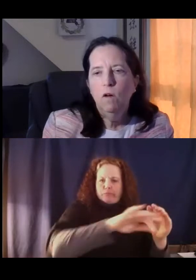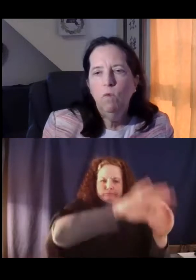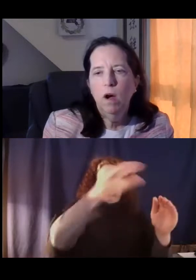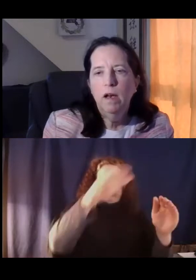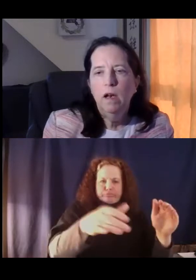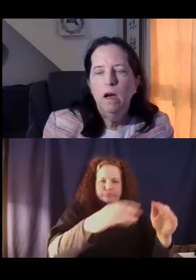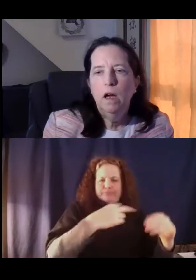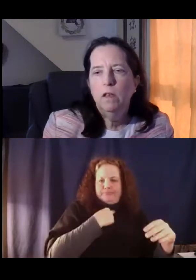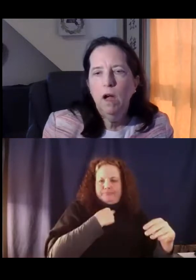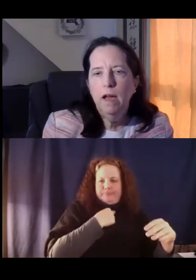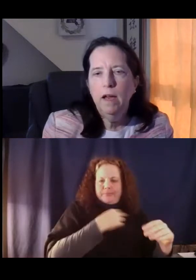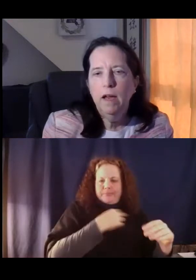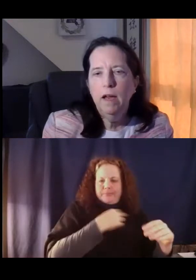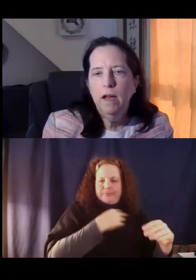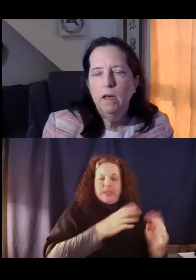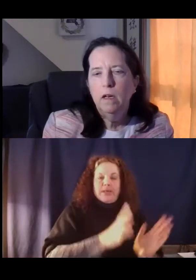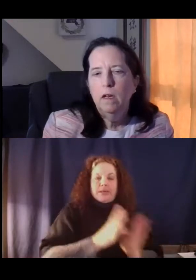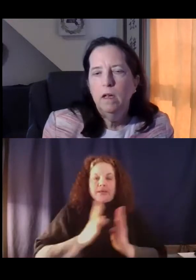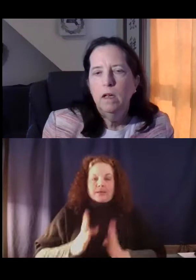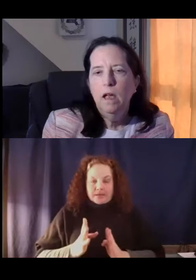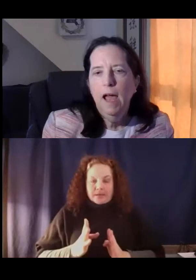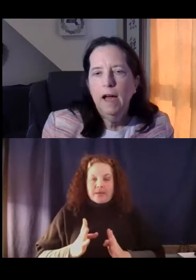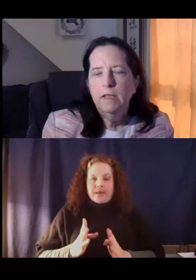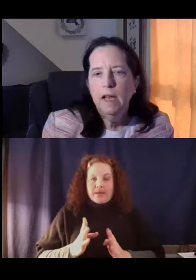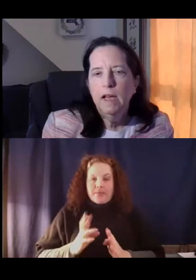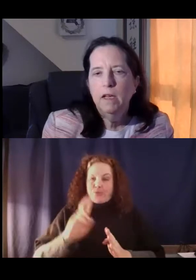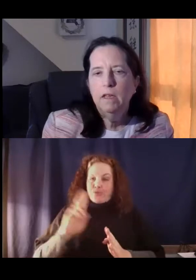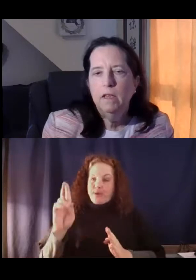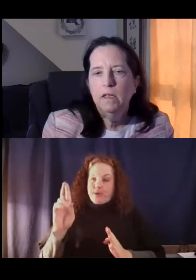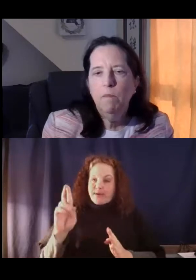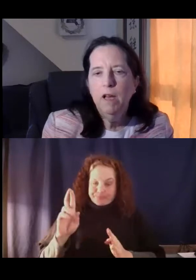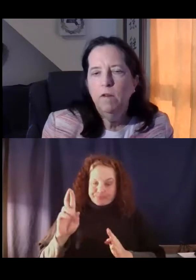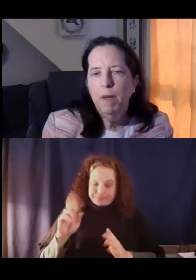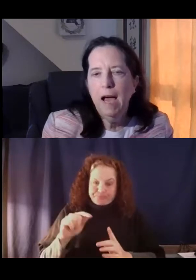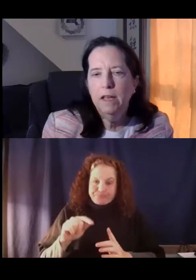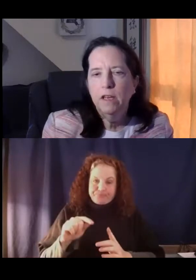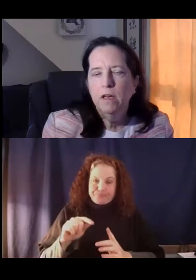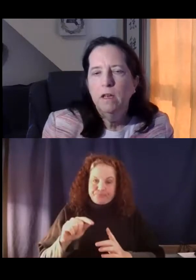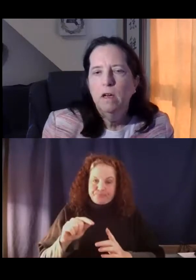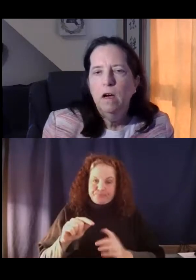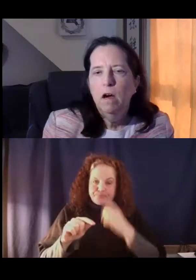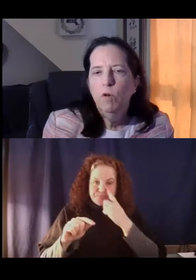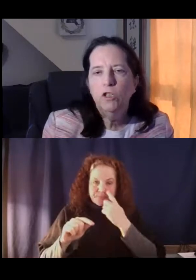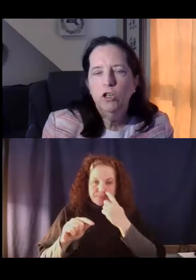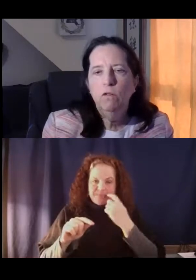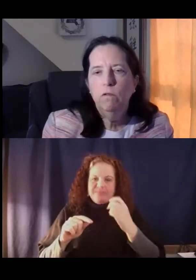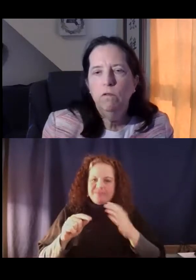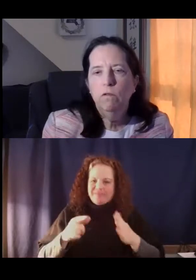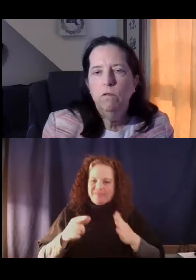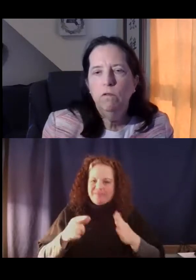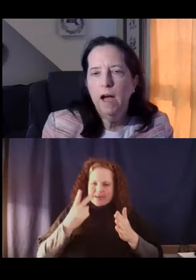And the one on the right has a somewhat of a path with